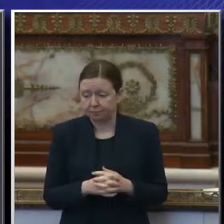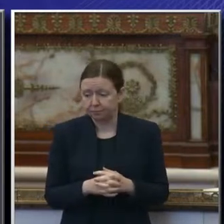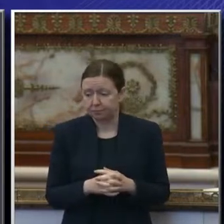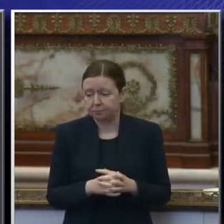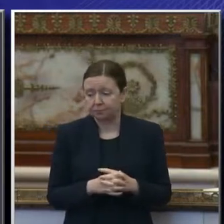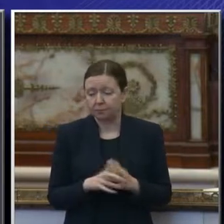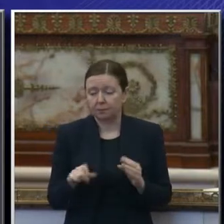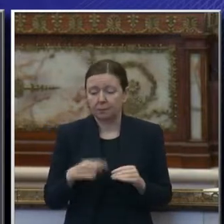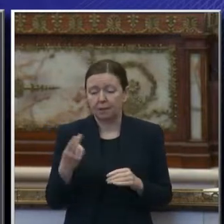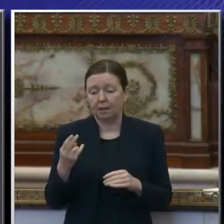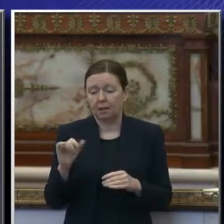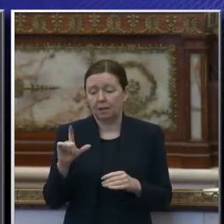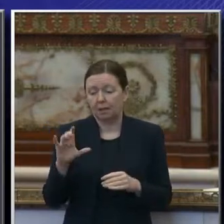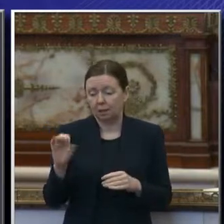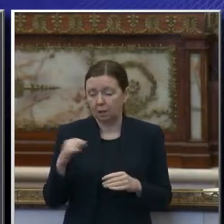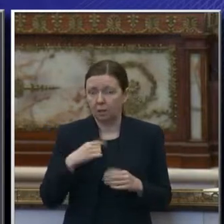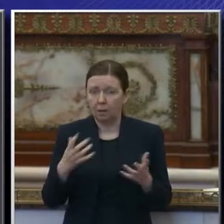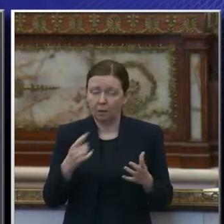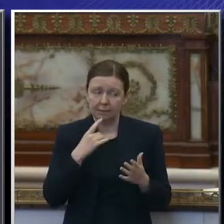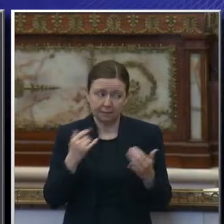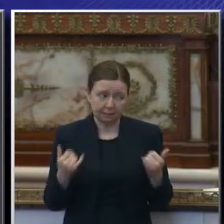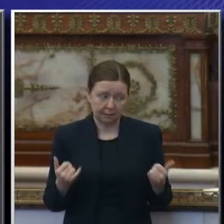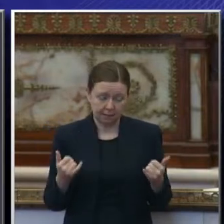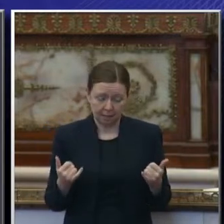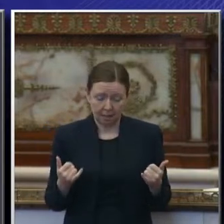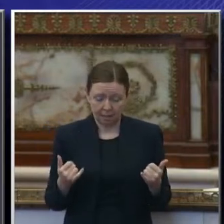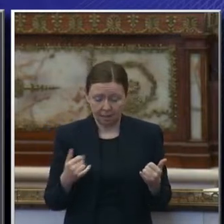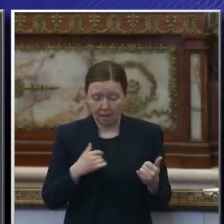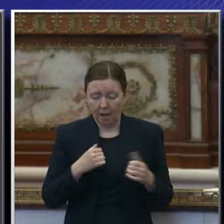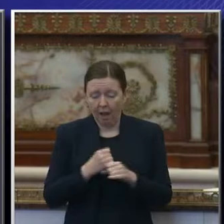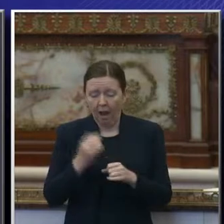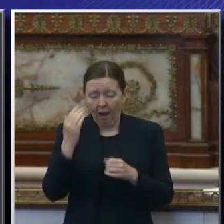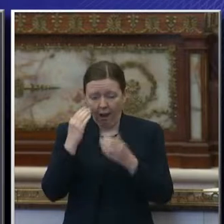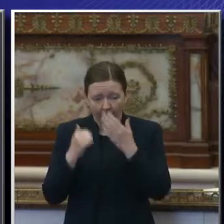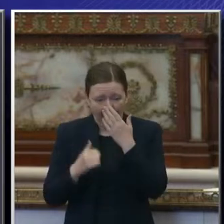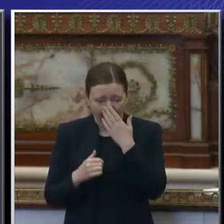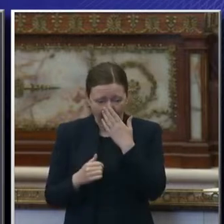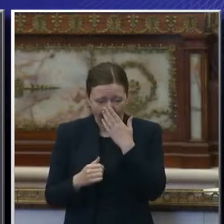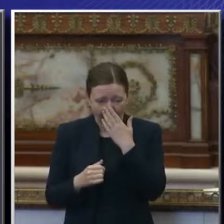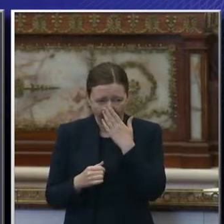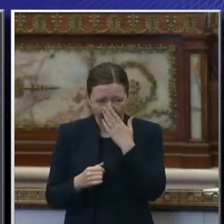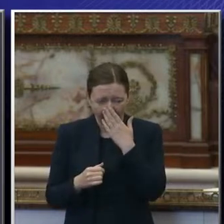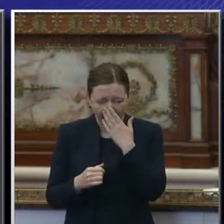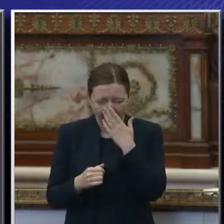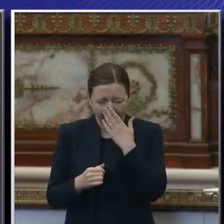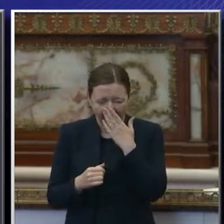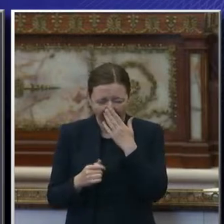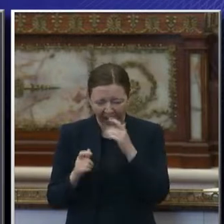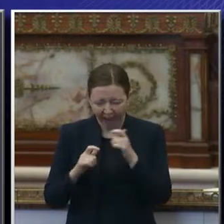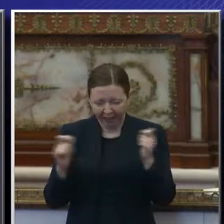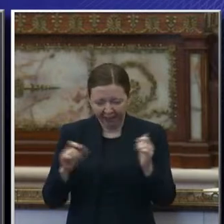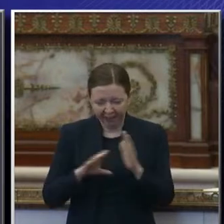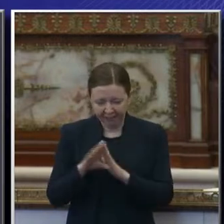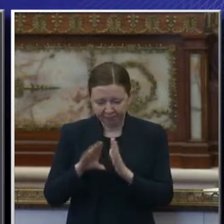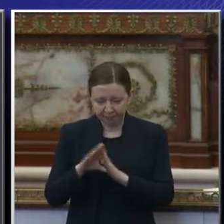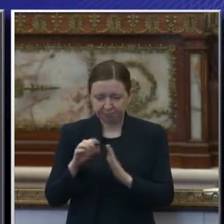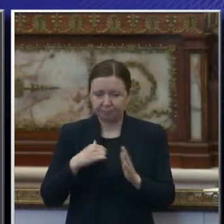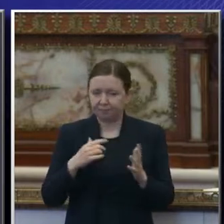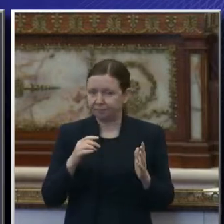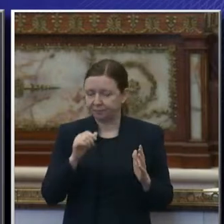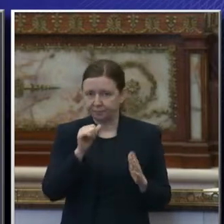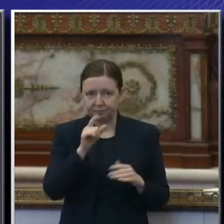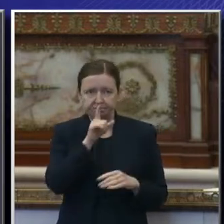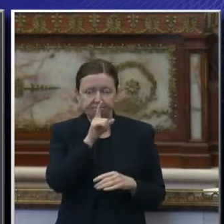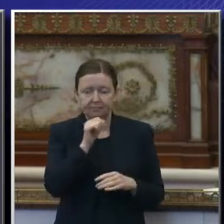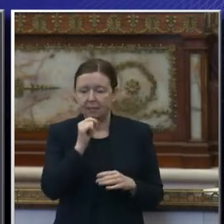regarding Hilco, I just want to say that just today I was made aware of a huge development. I won't say who